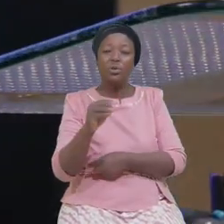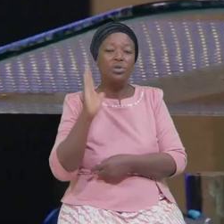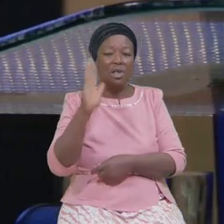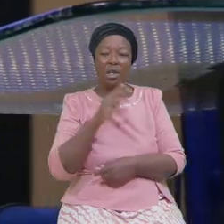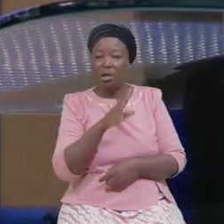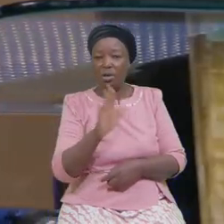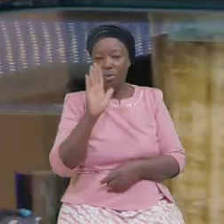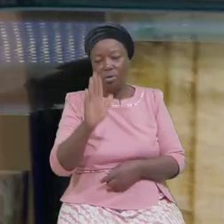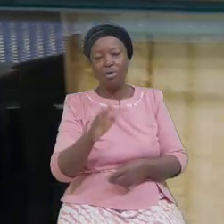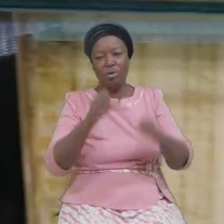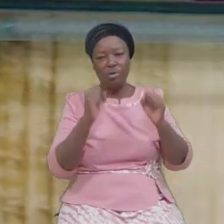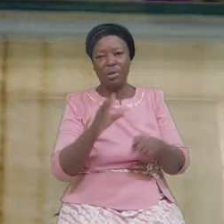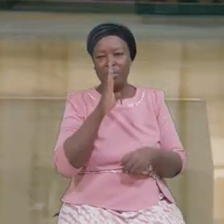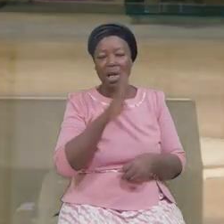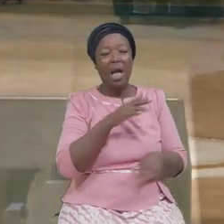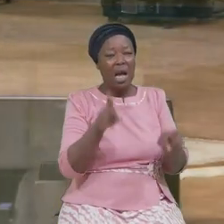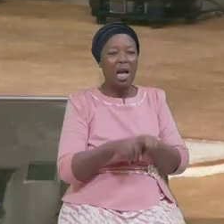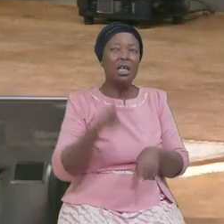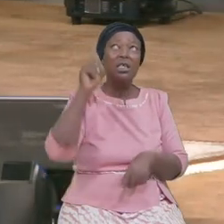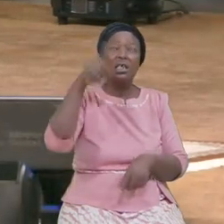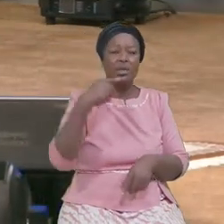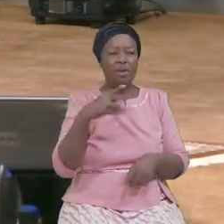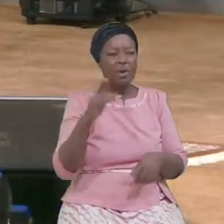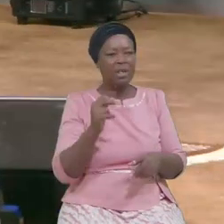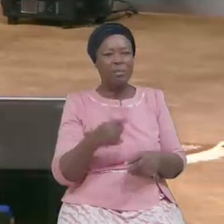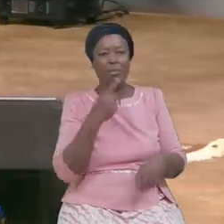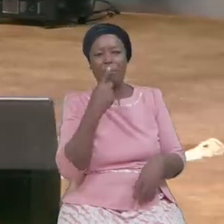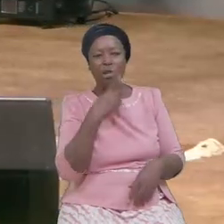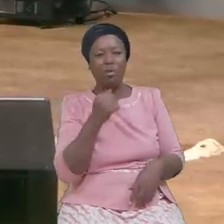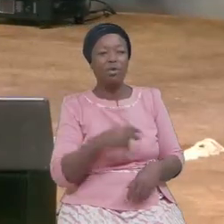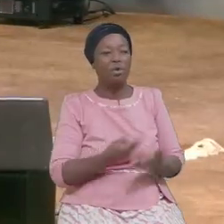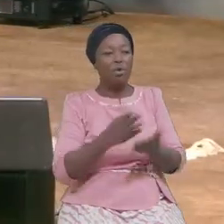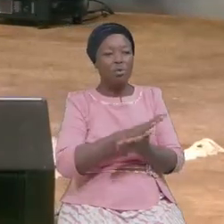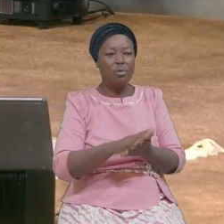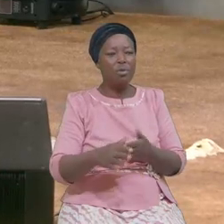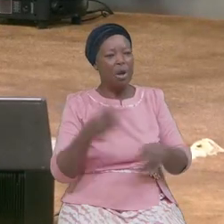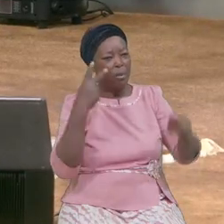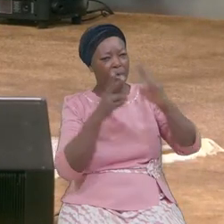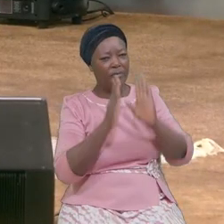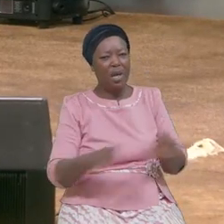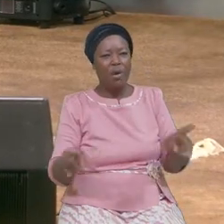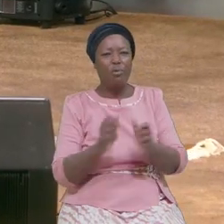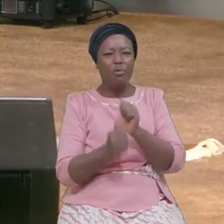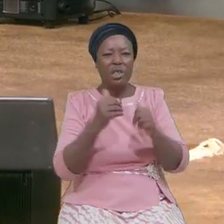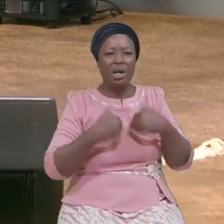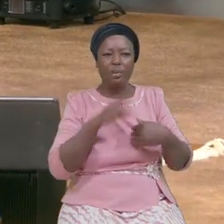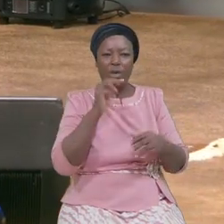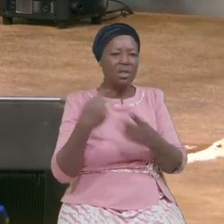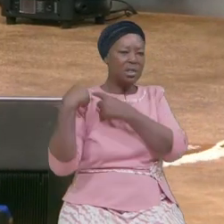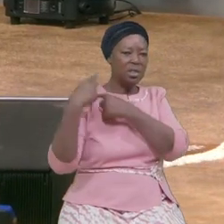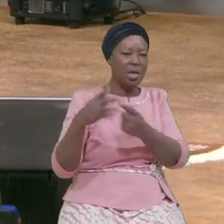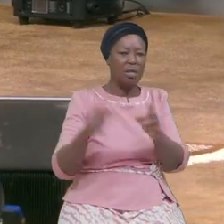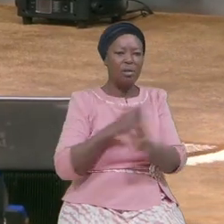he spake by the mouth of his holy prophets, which have been since the